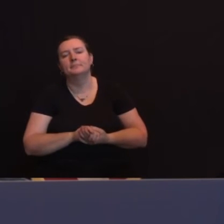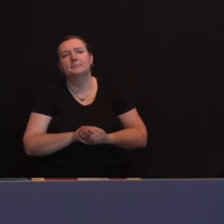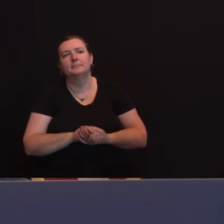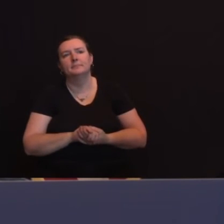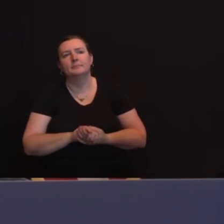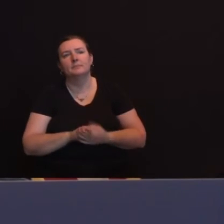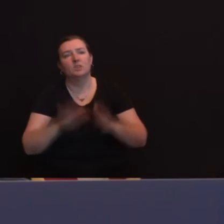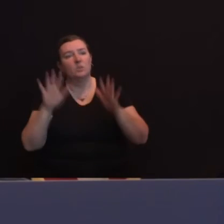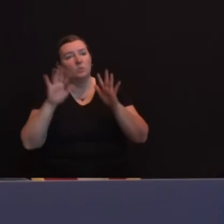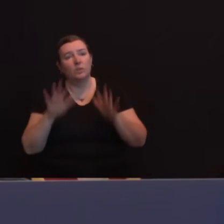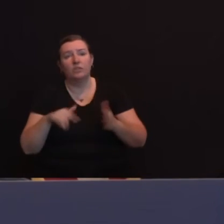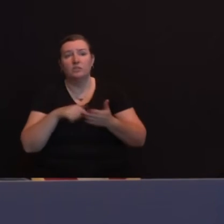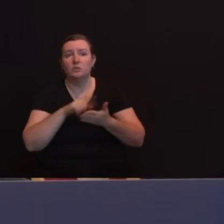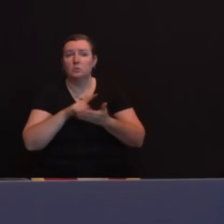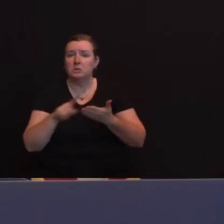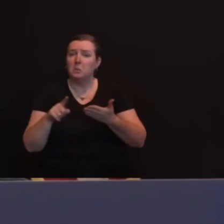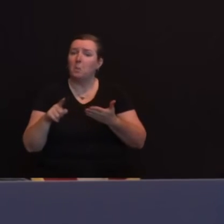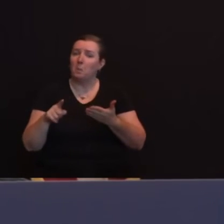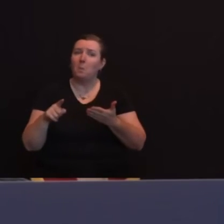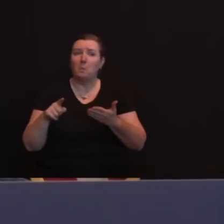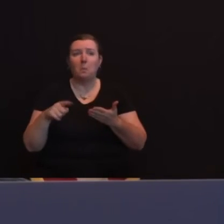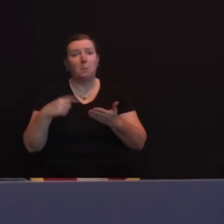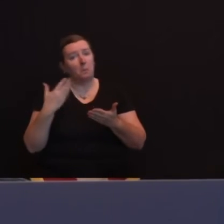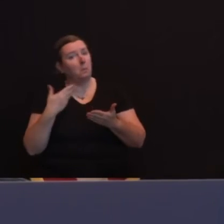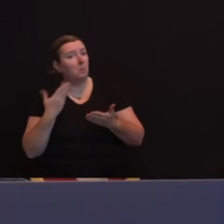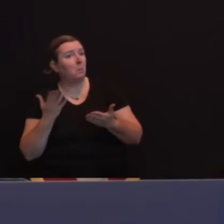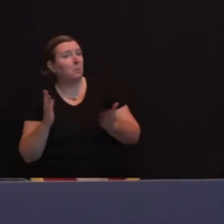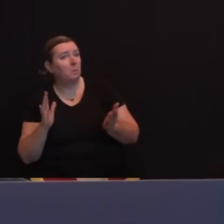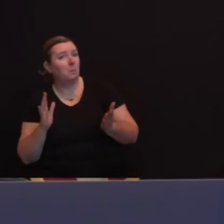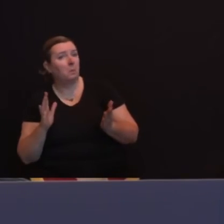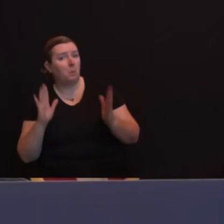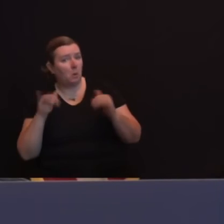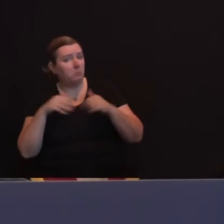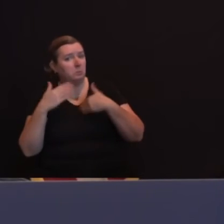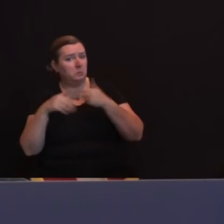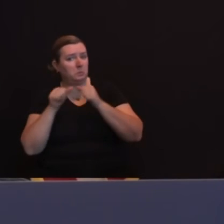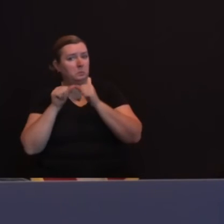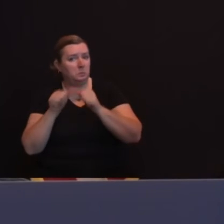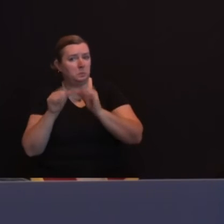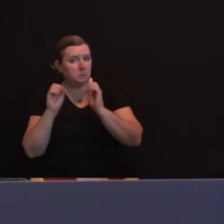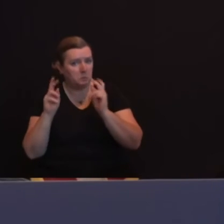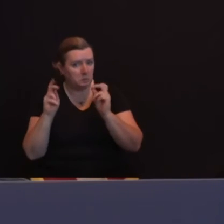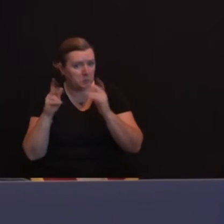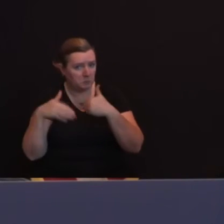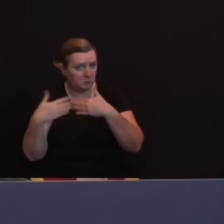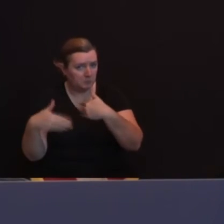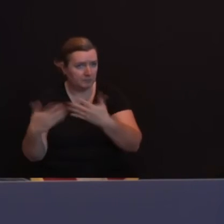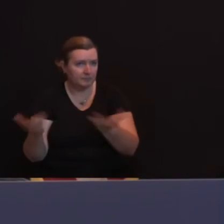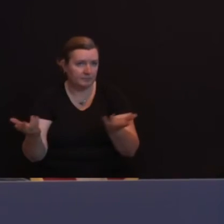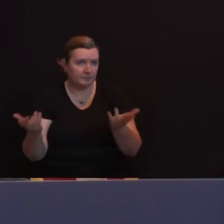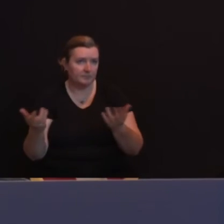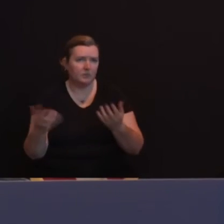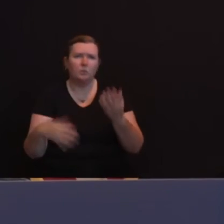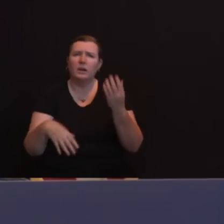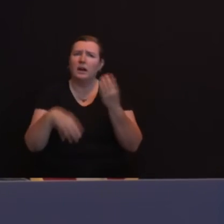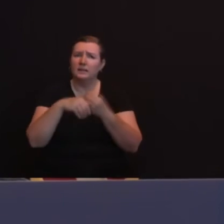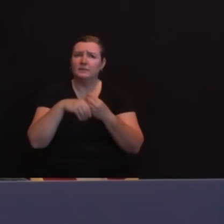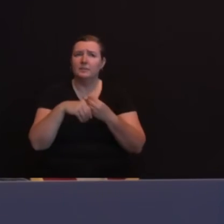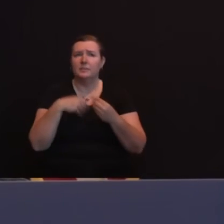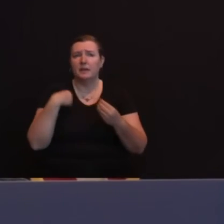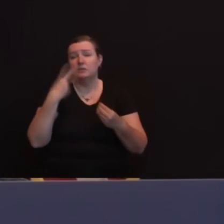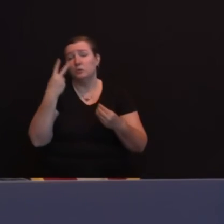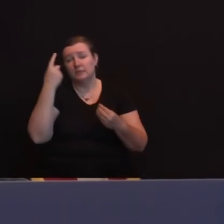does look fairly mild, and we hope it continues that way. And if I can just add my 2 cents on